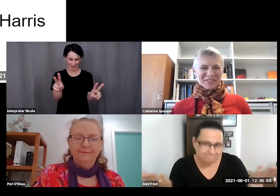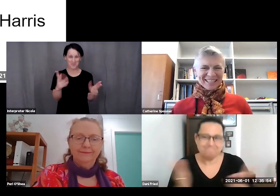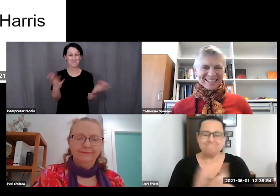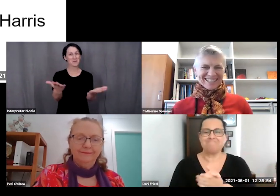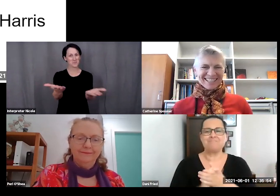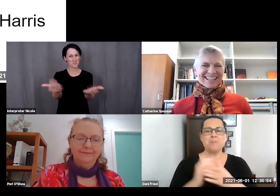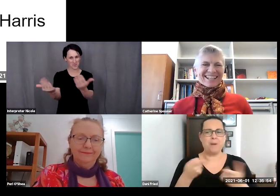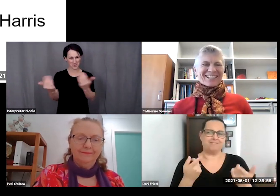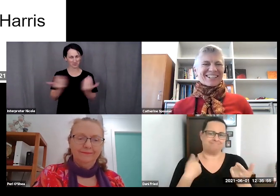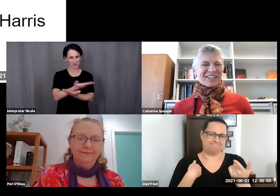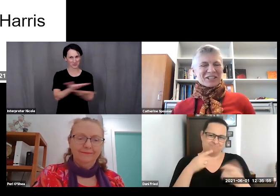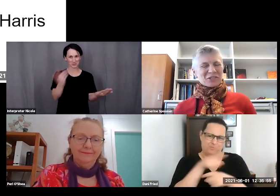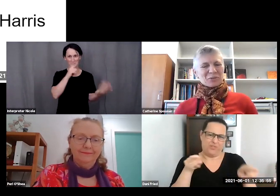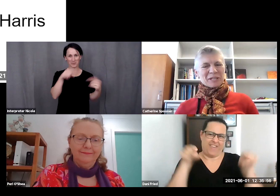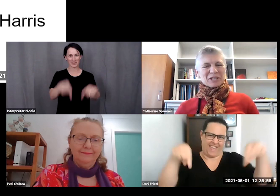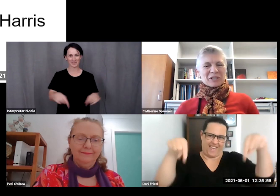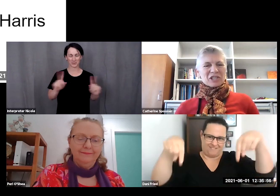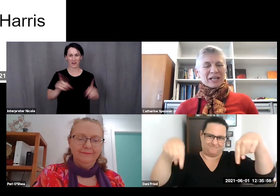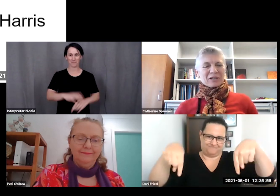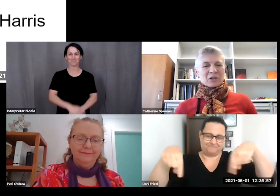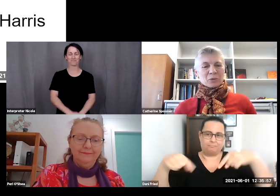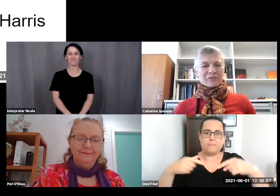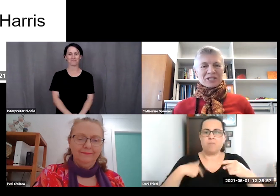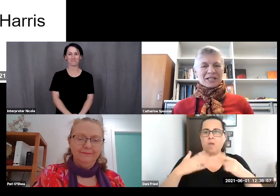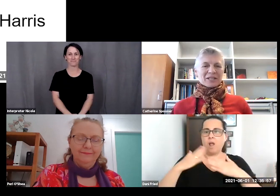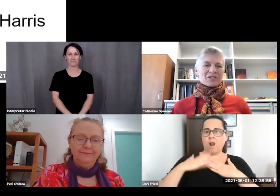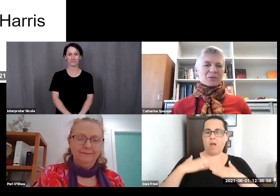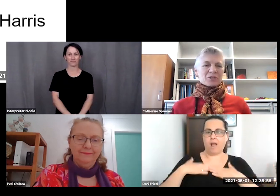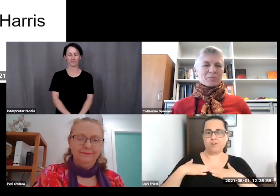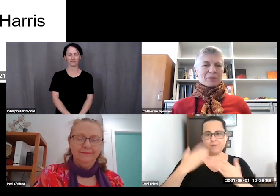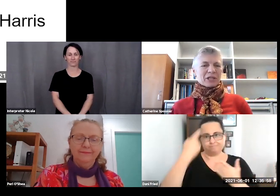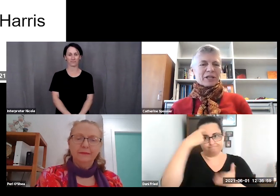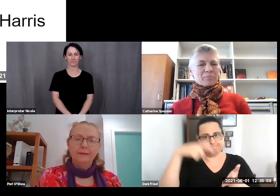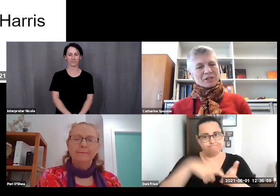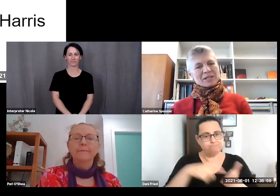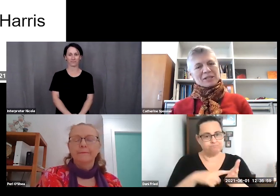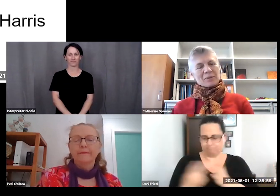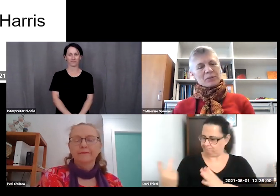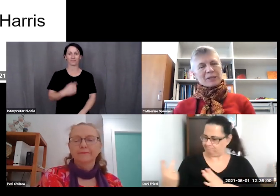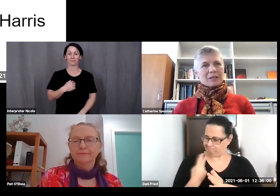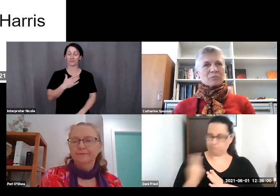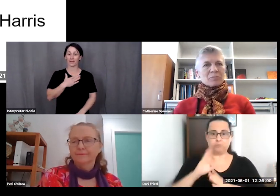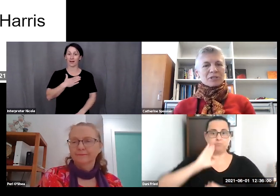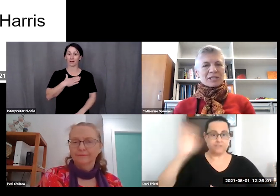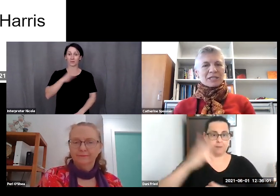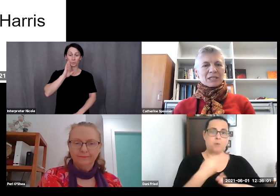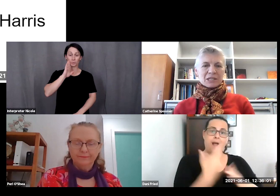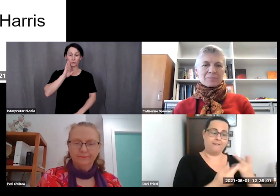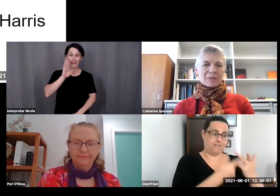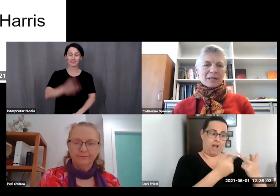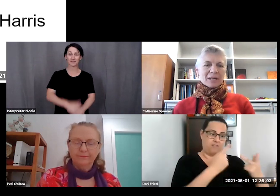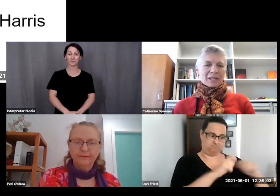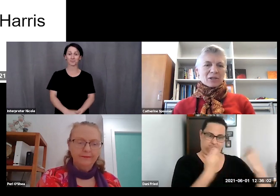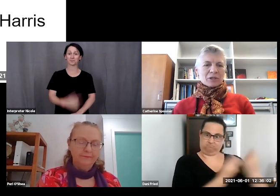I trust you're there. I'd like to acknowledge our co-investigators. So it's Peri and I presenting, but we are representing